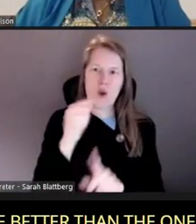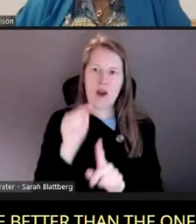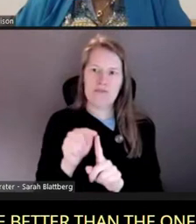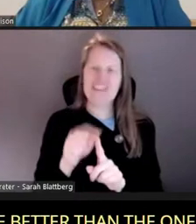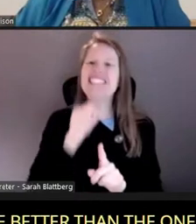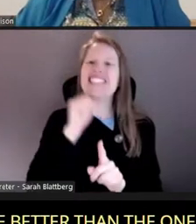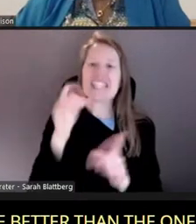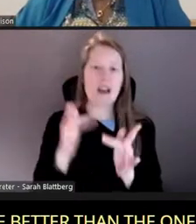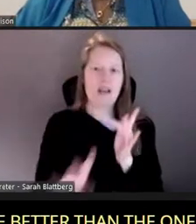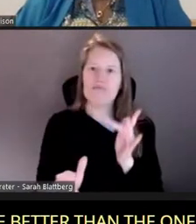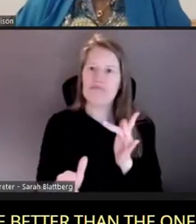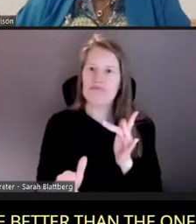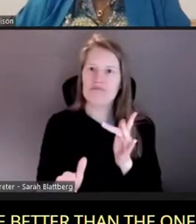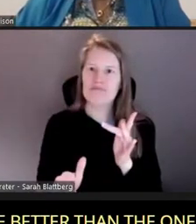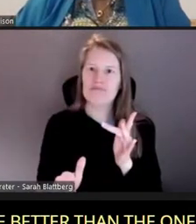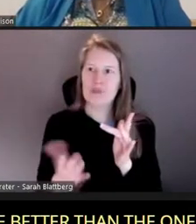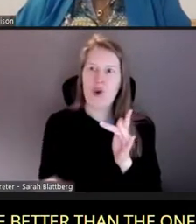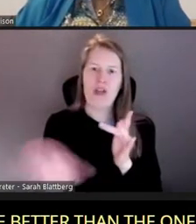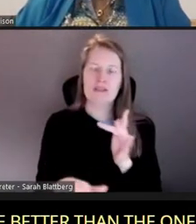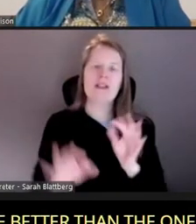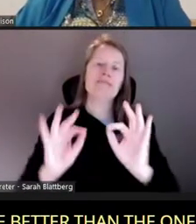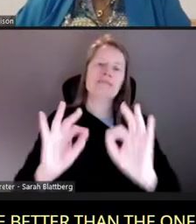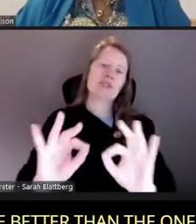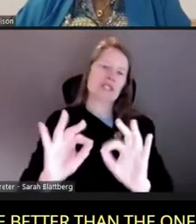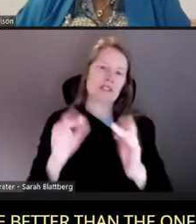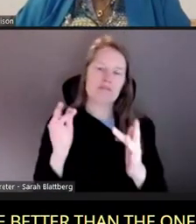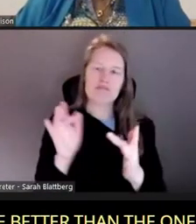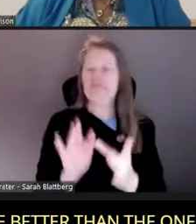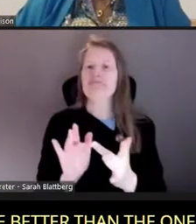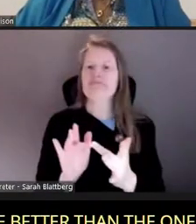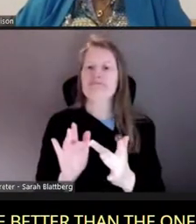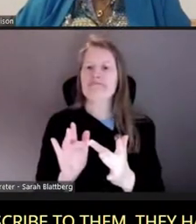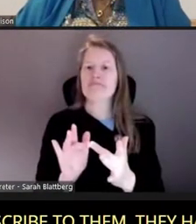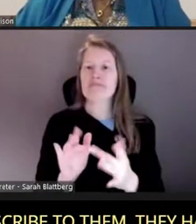out multiple times over the course of the day. And it was actually